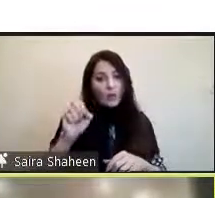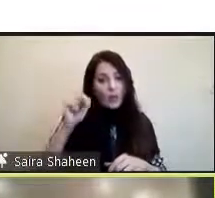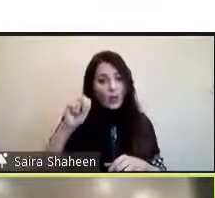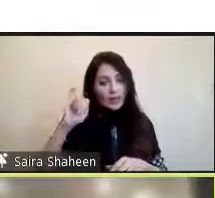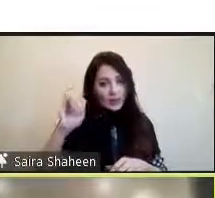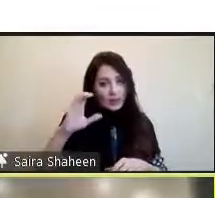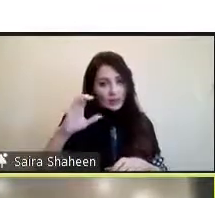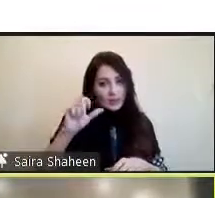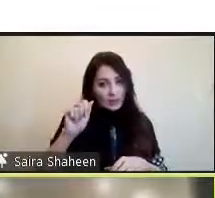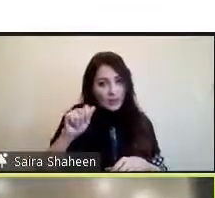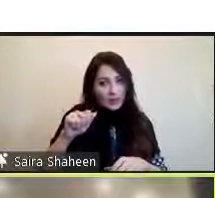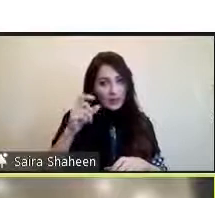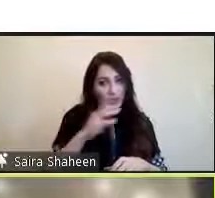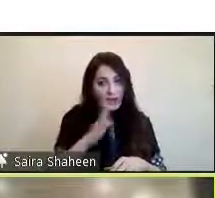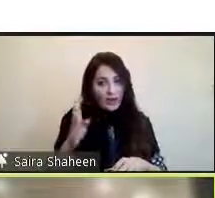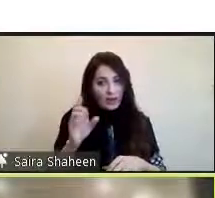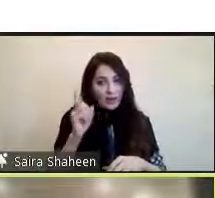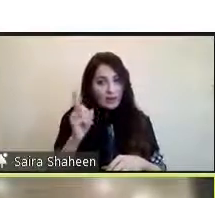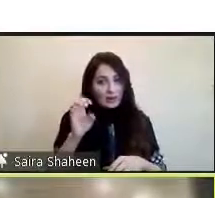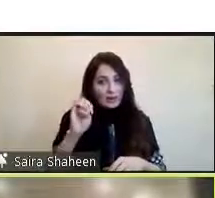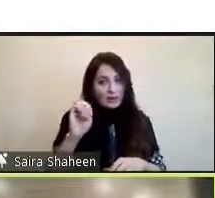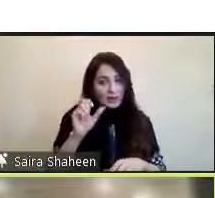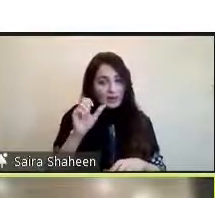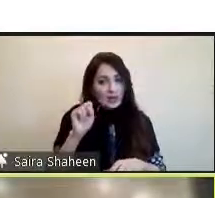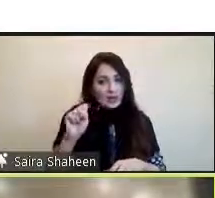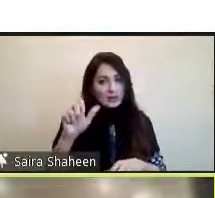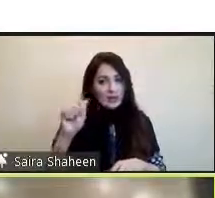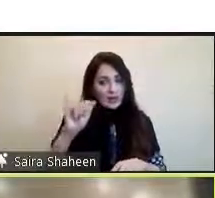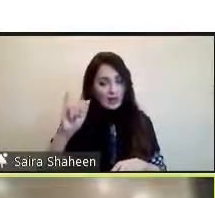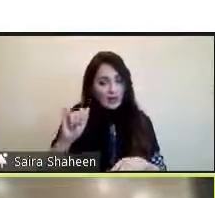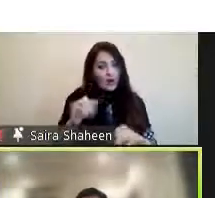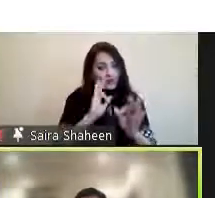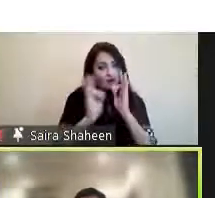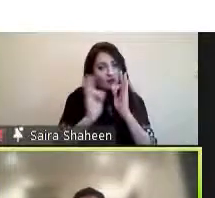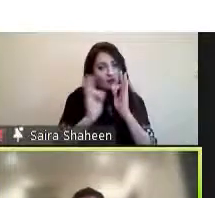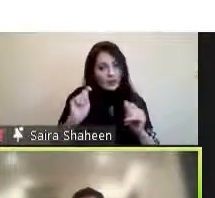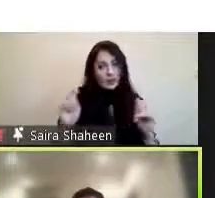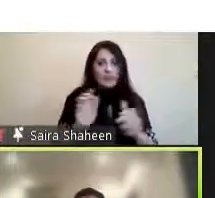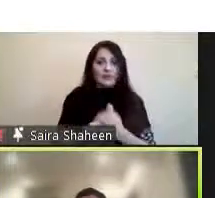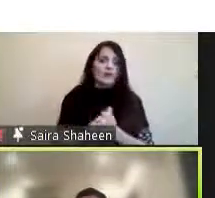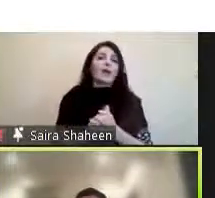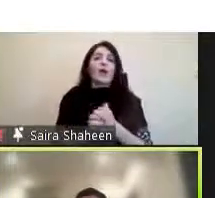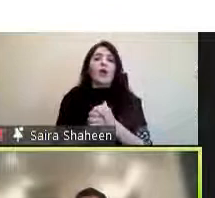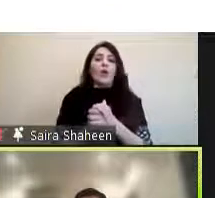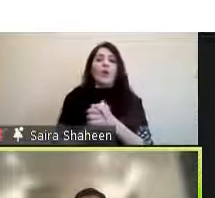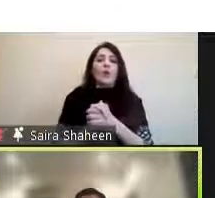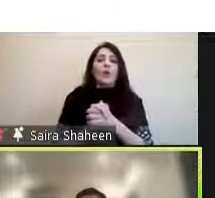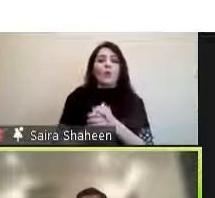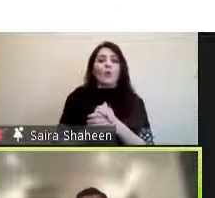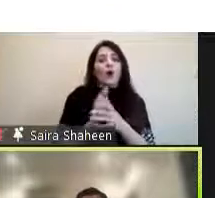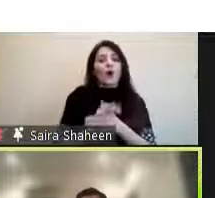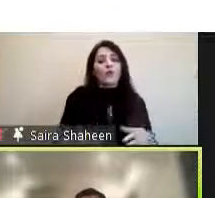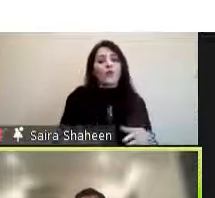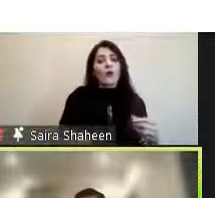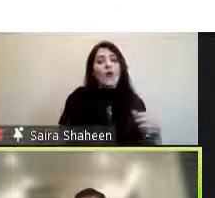access policy at Facebook, where she focuses on issues involving infrastructure, spectrum, accessibility,